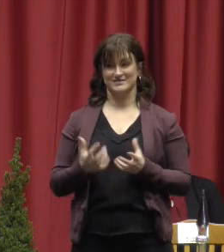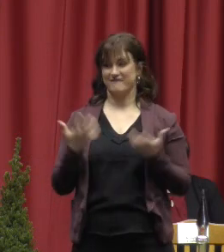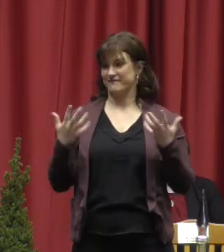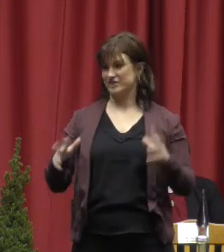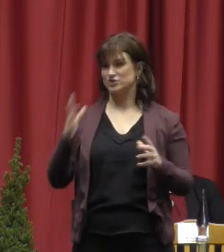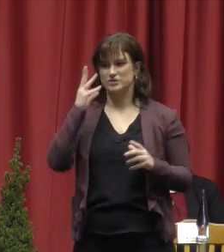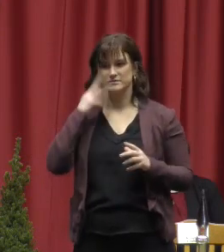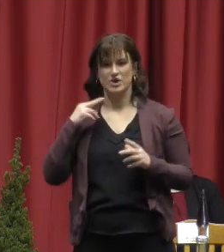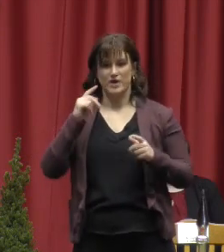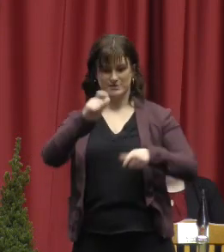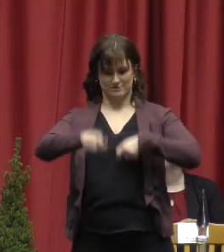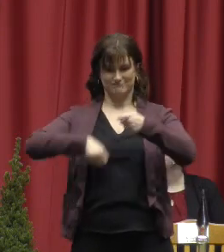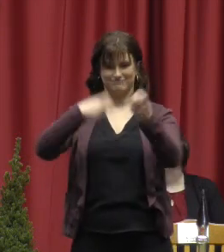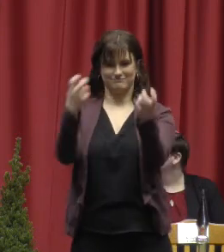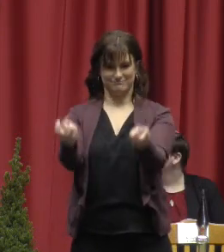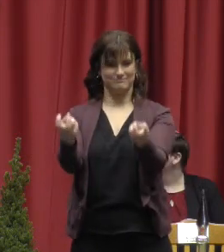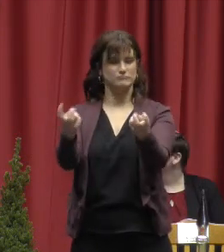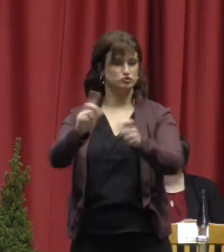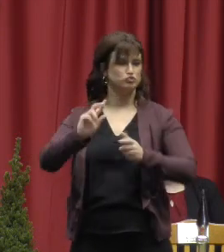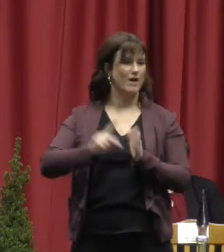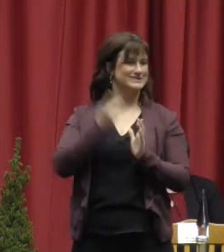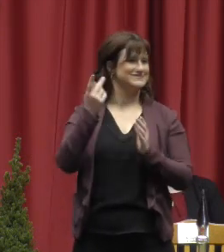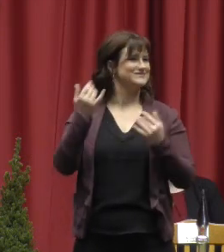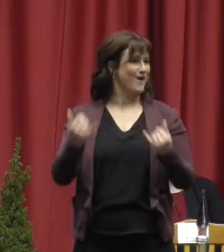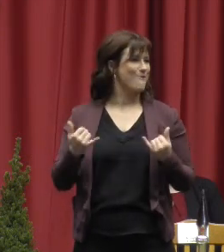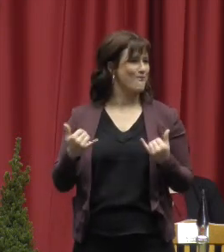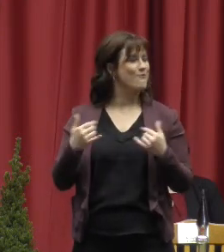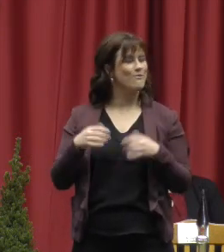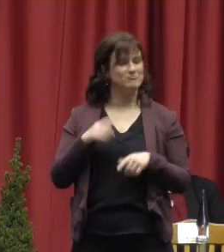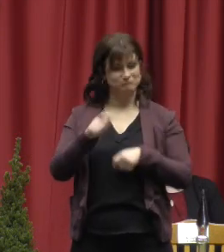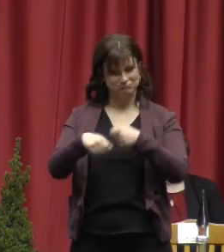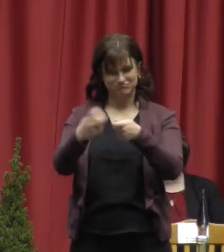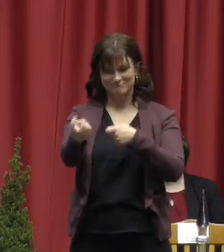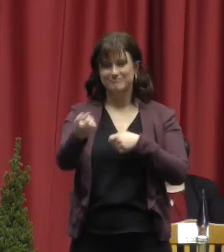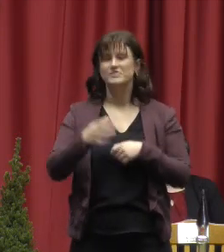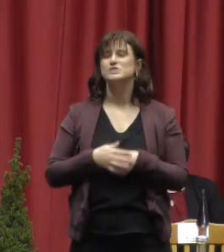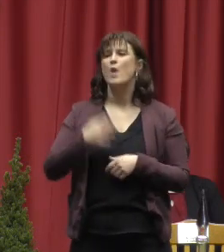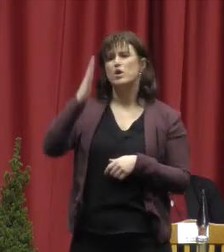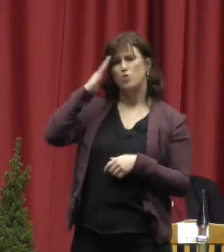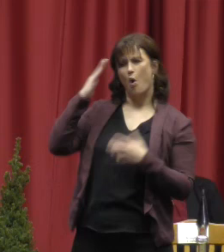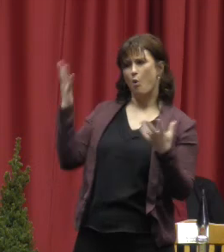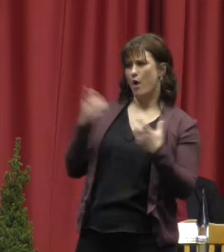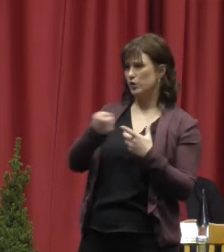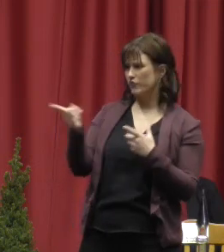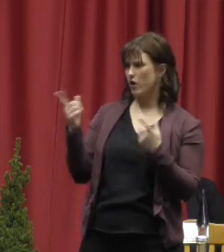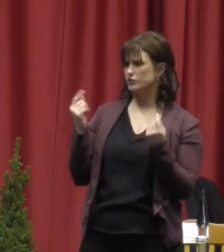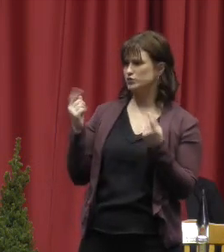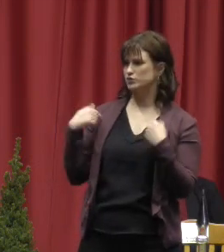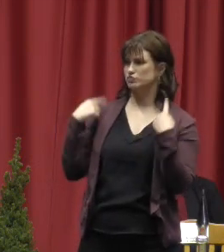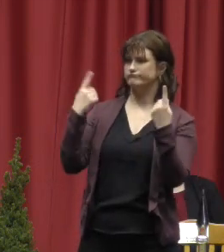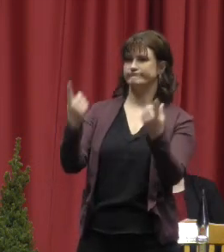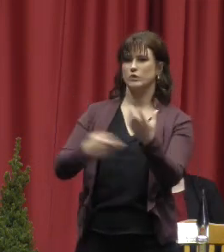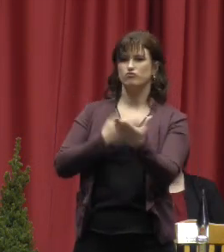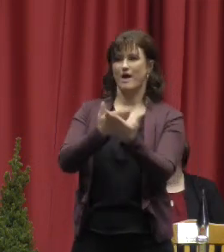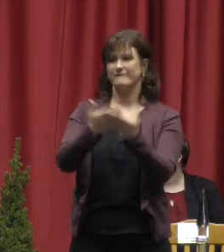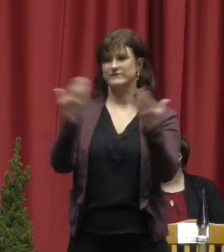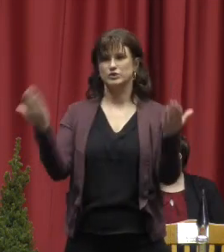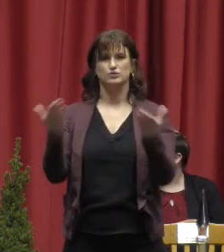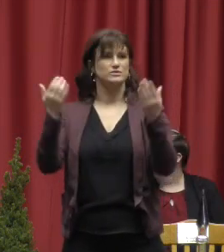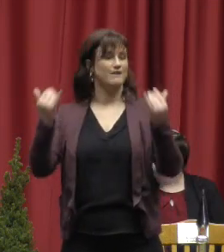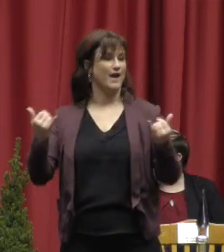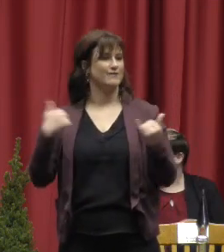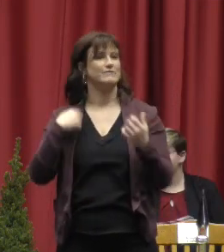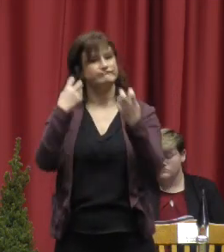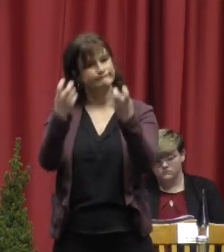sitting now twice before, so I know a little of what it took for you to get here today. I was in this room, I sat in those uncomfortable